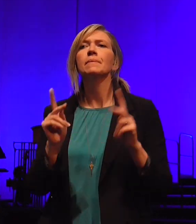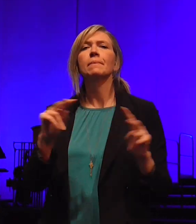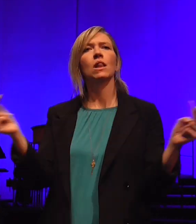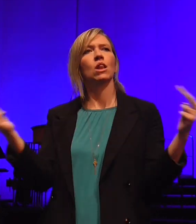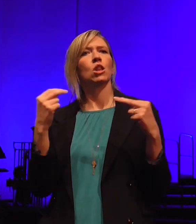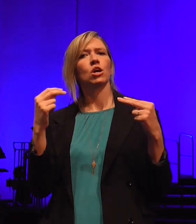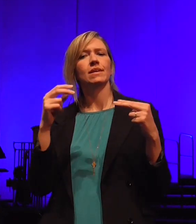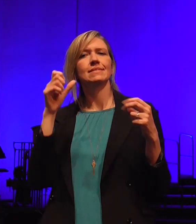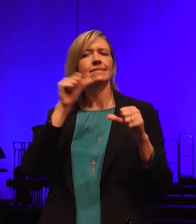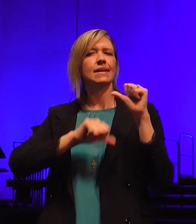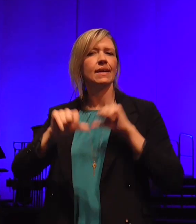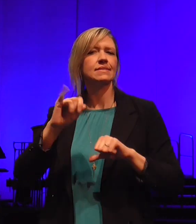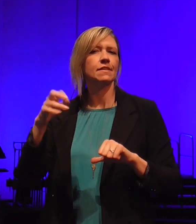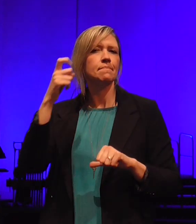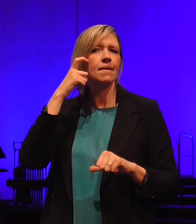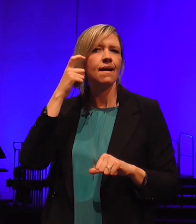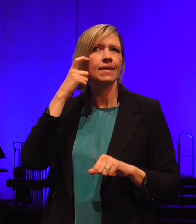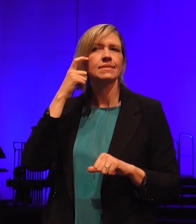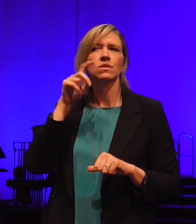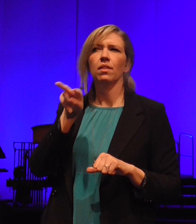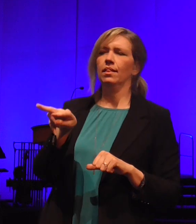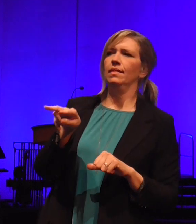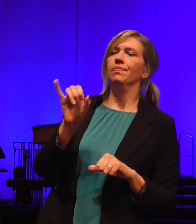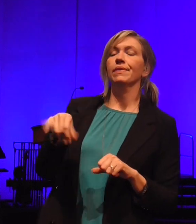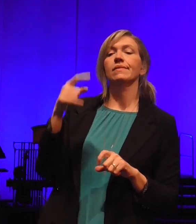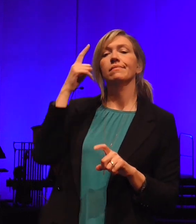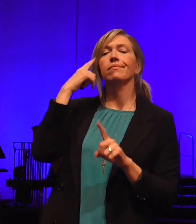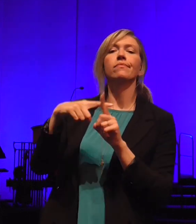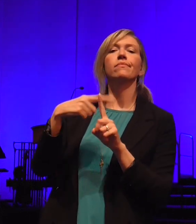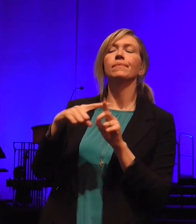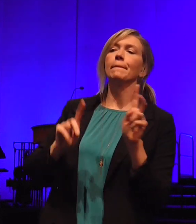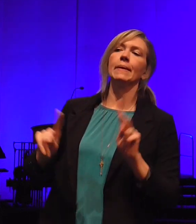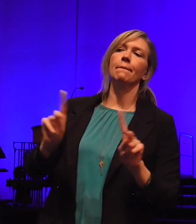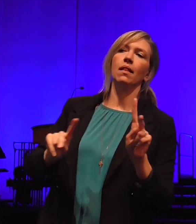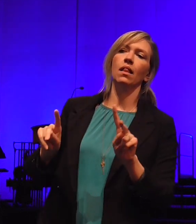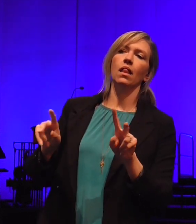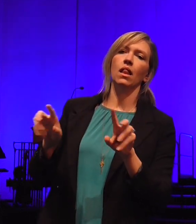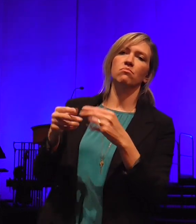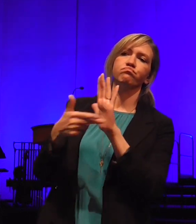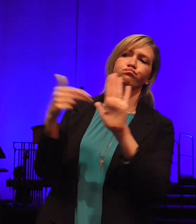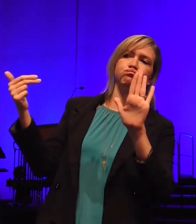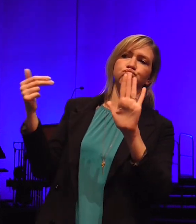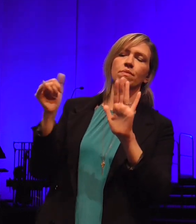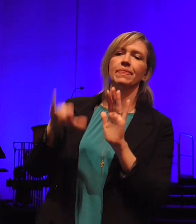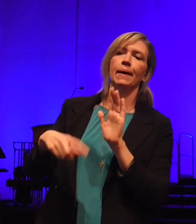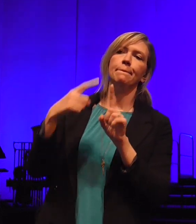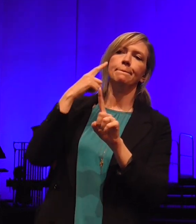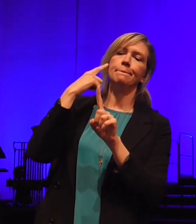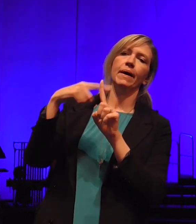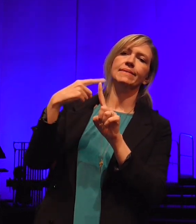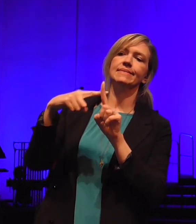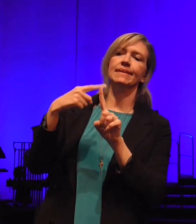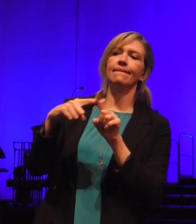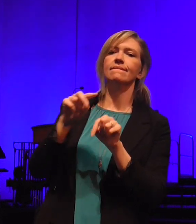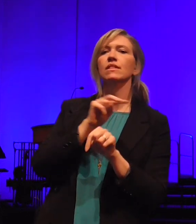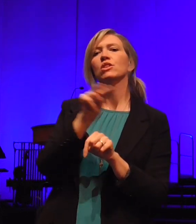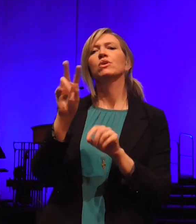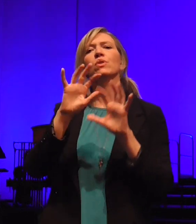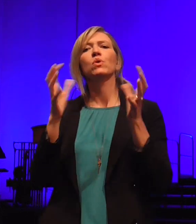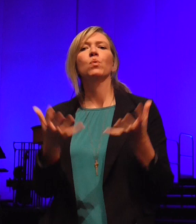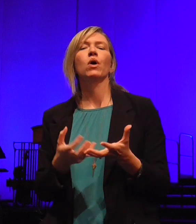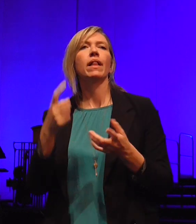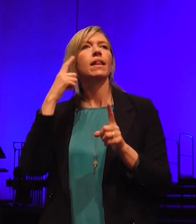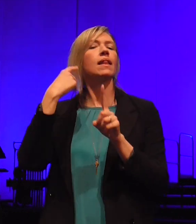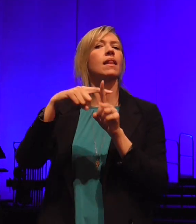on the surface, science of mind and spirit, and go, oh, that's the positive thinking people. It's all that positive, looking at the world through